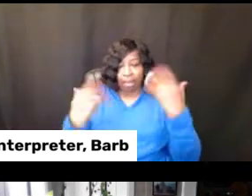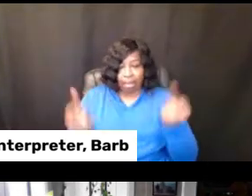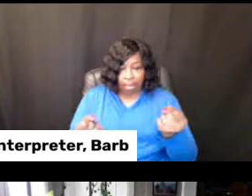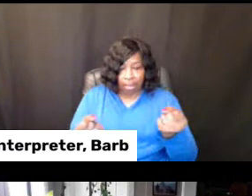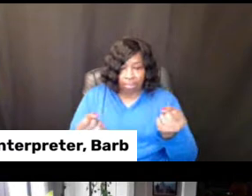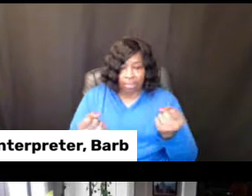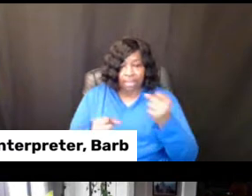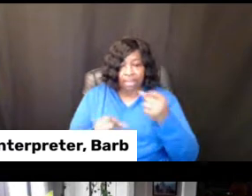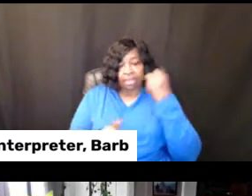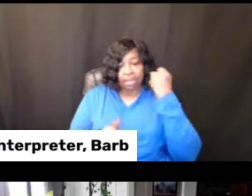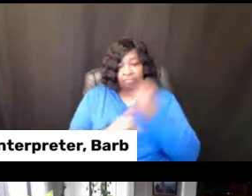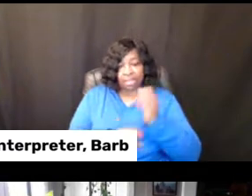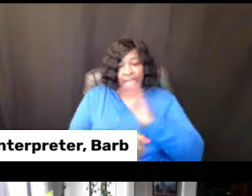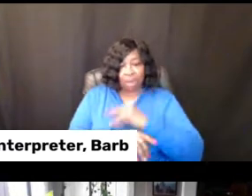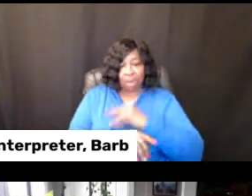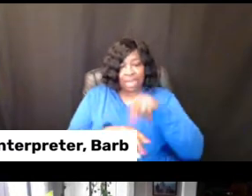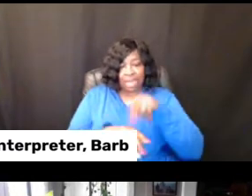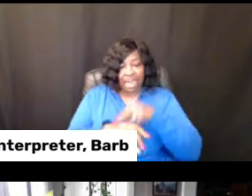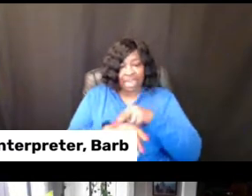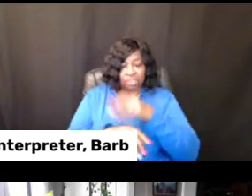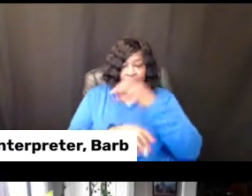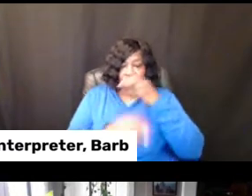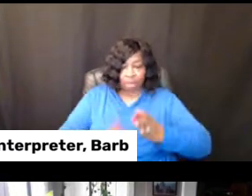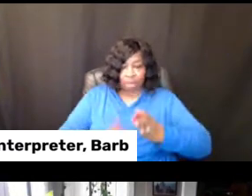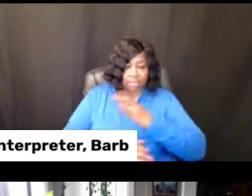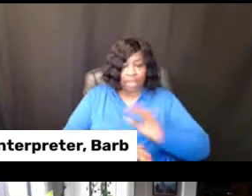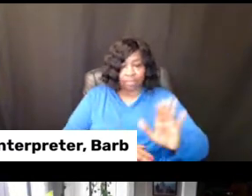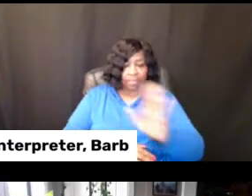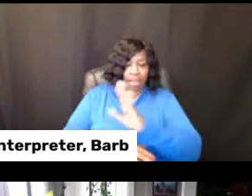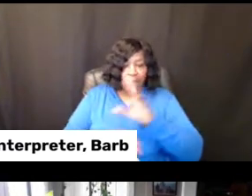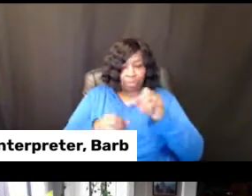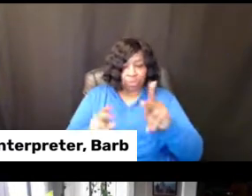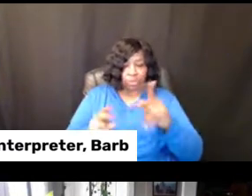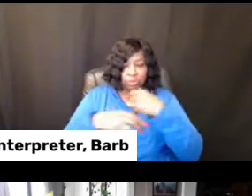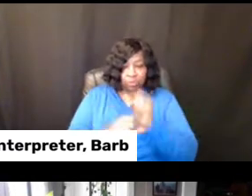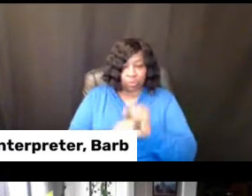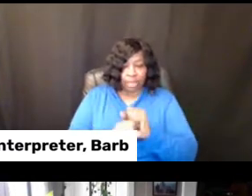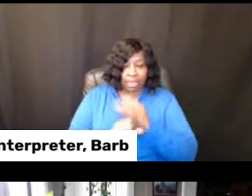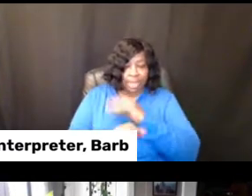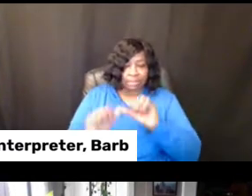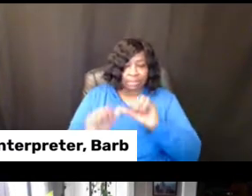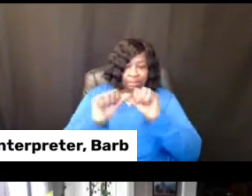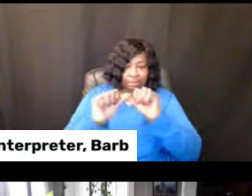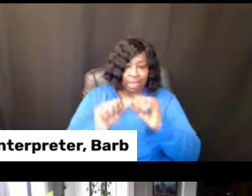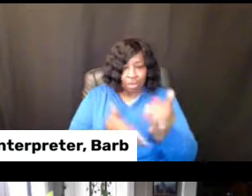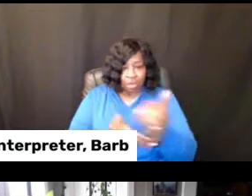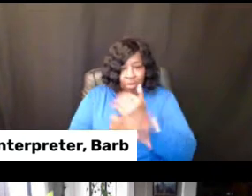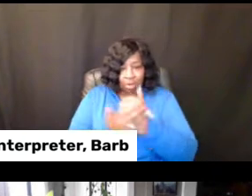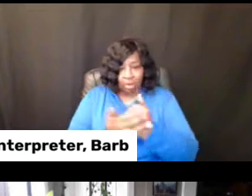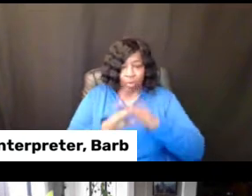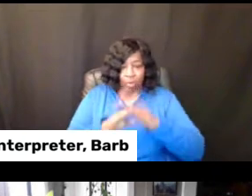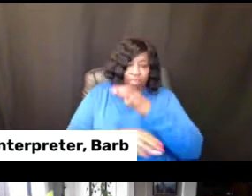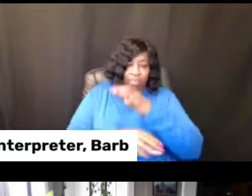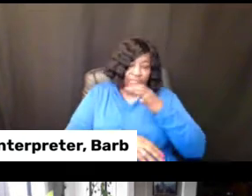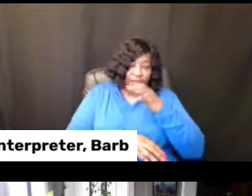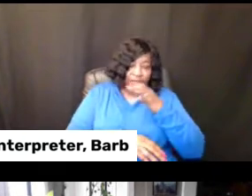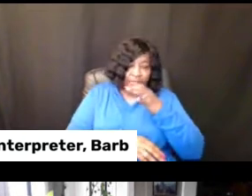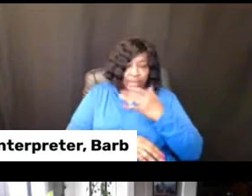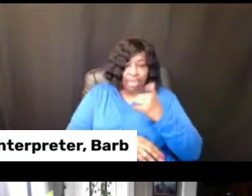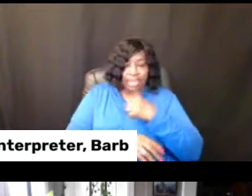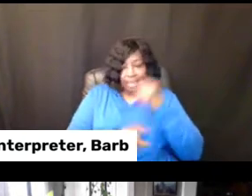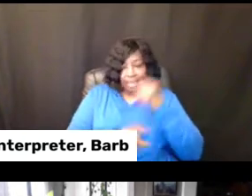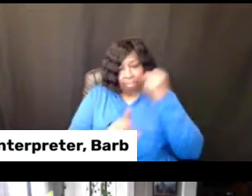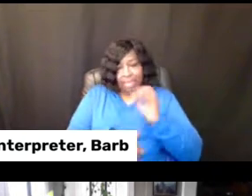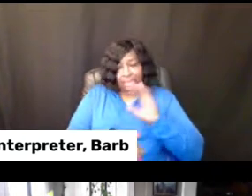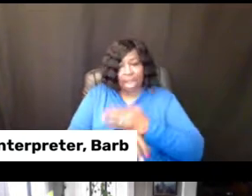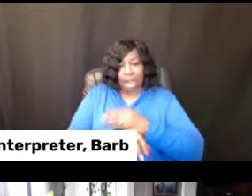It affects our nation's farmers and their opportunity to create and sustain livelihoods on the farm. It impacts our environment and